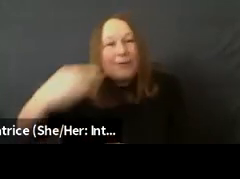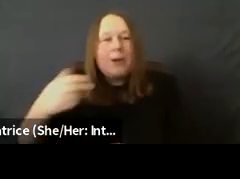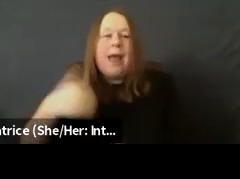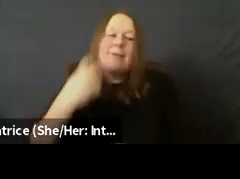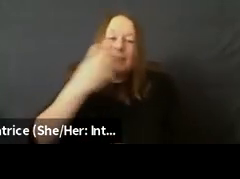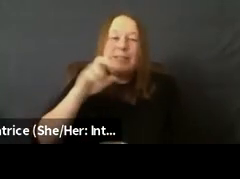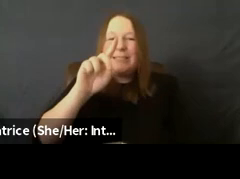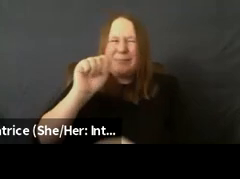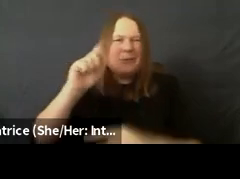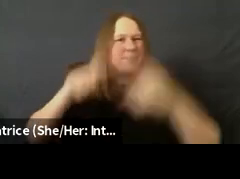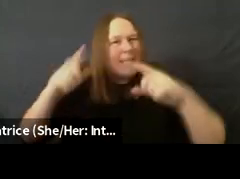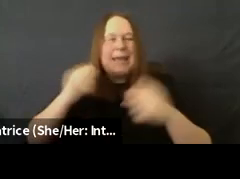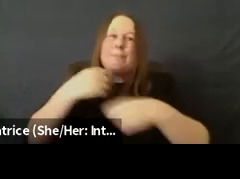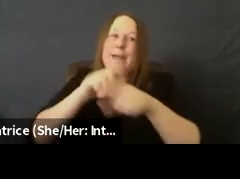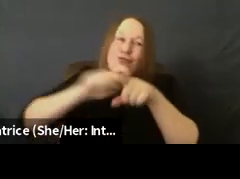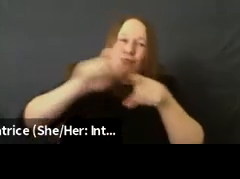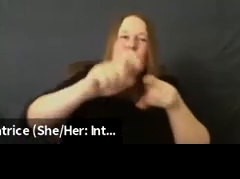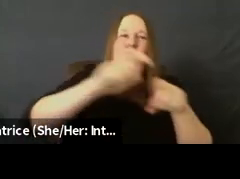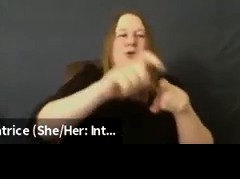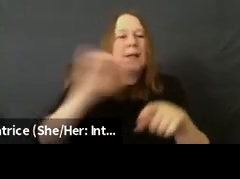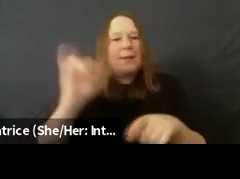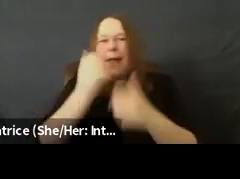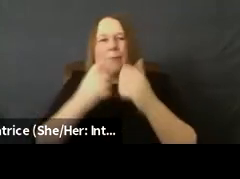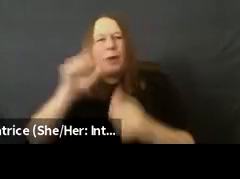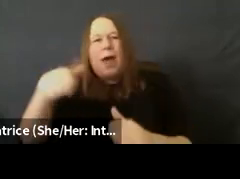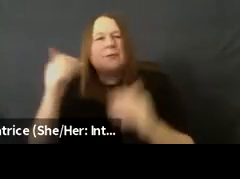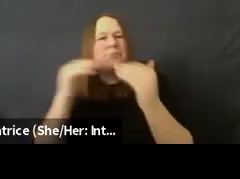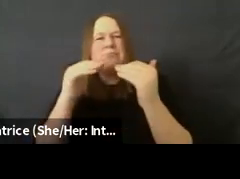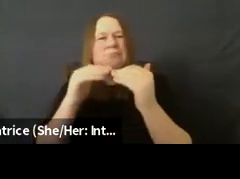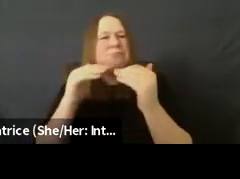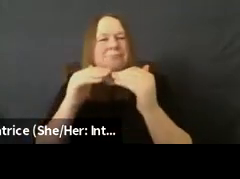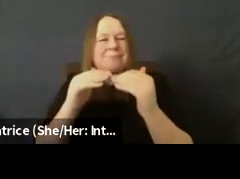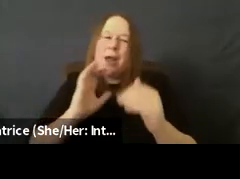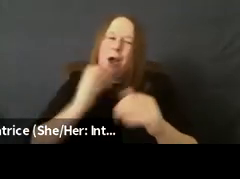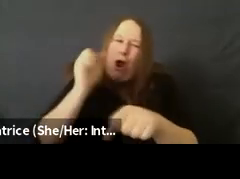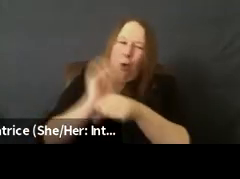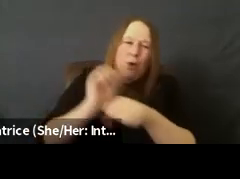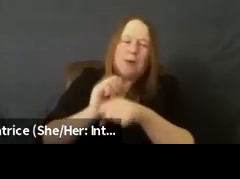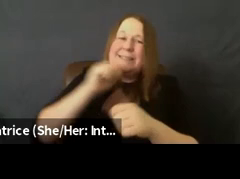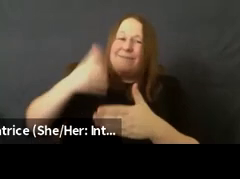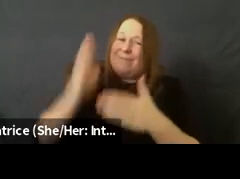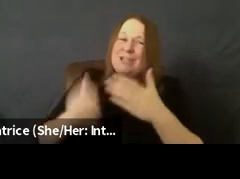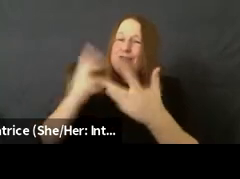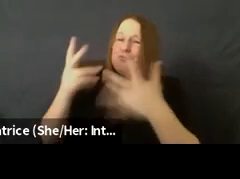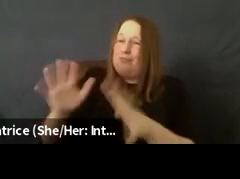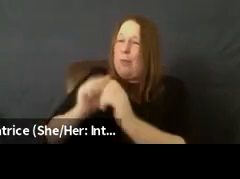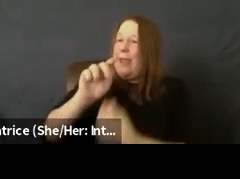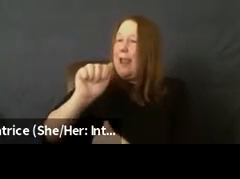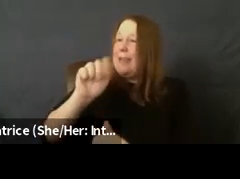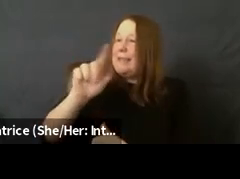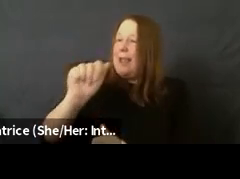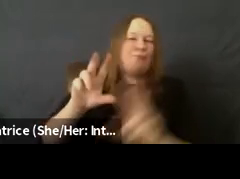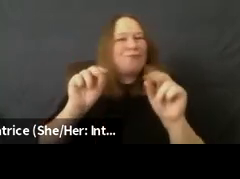speech disabilities can make telephone calls like everyone else. And our work did not end with the ADA.